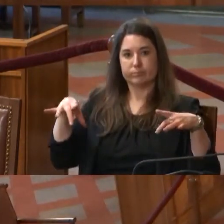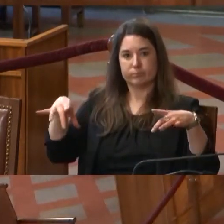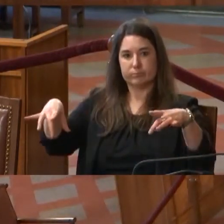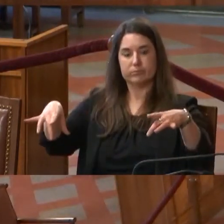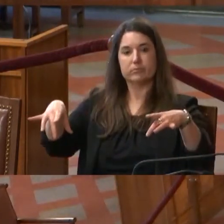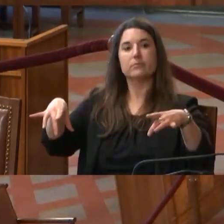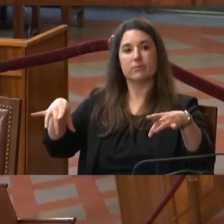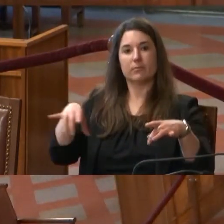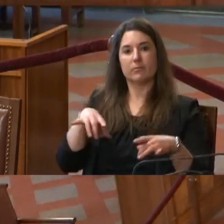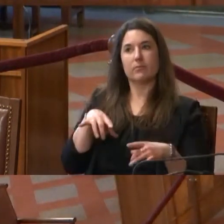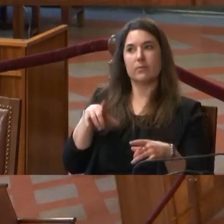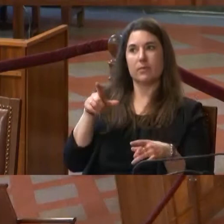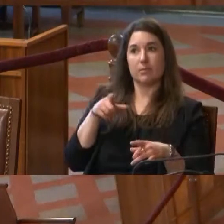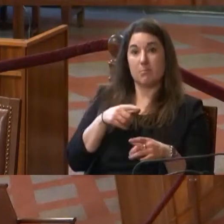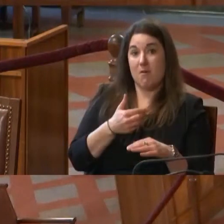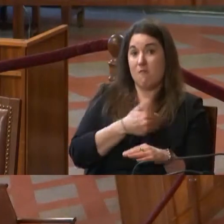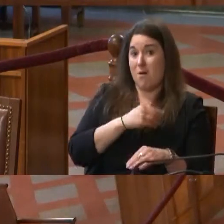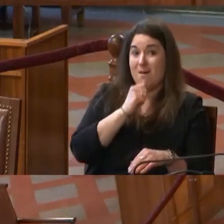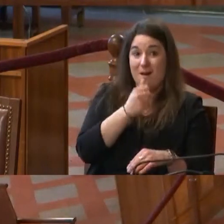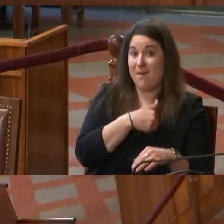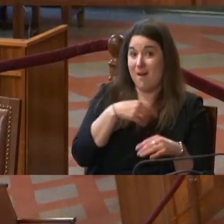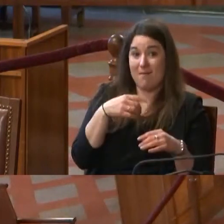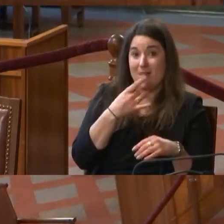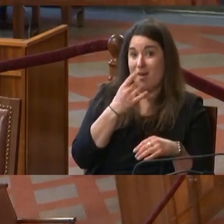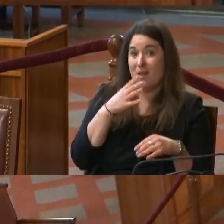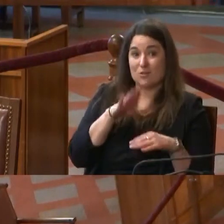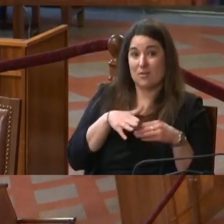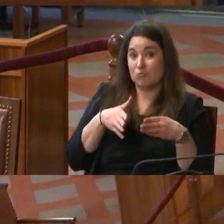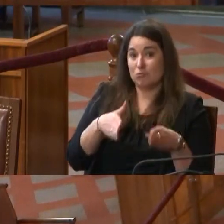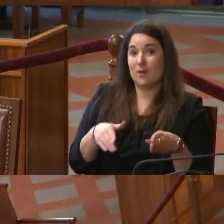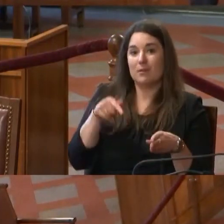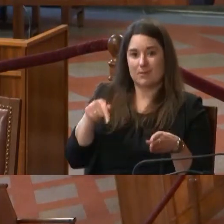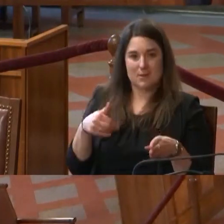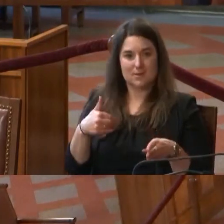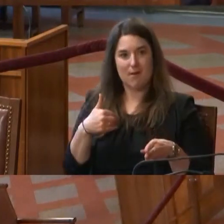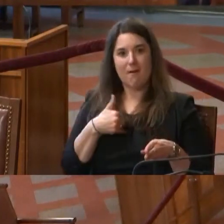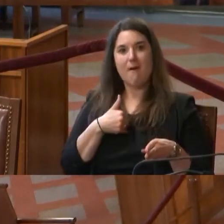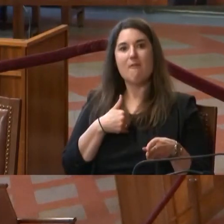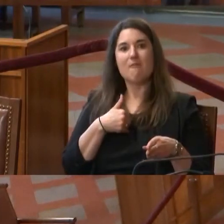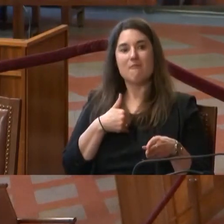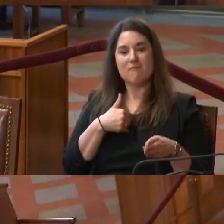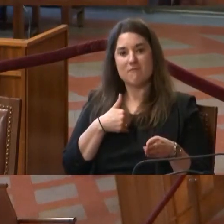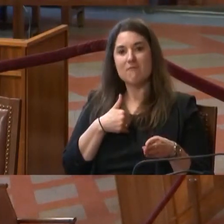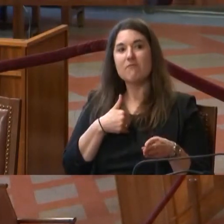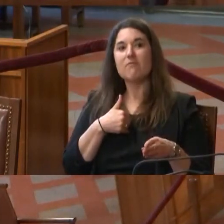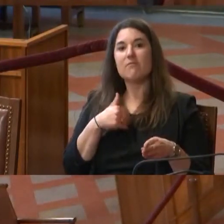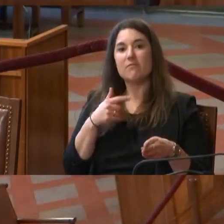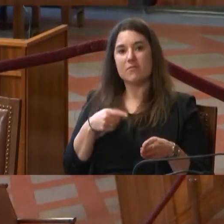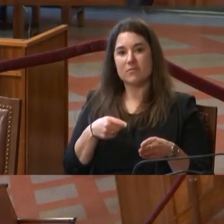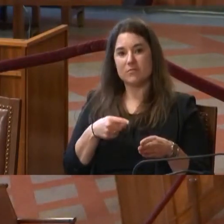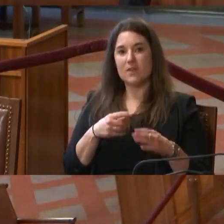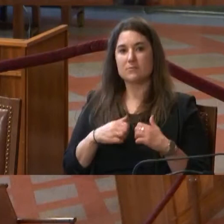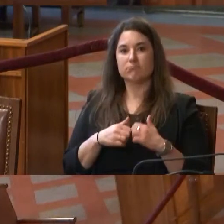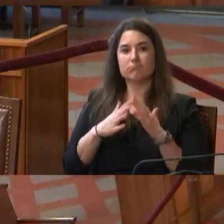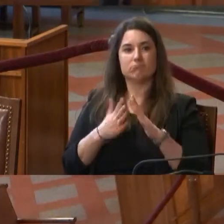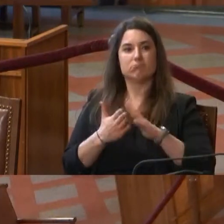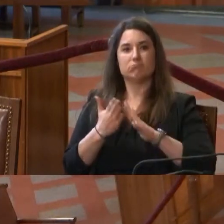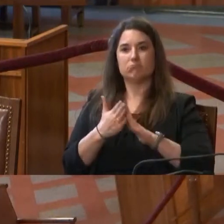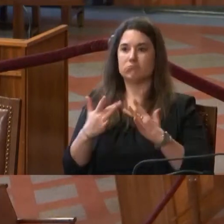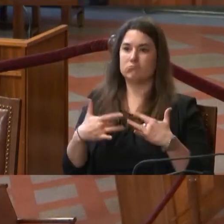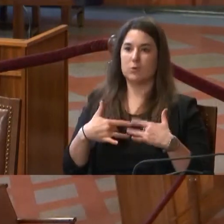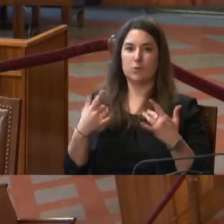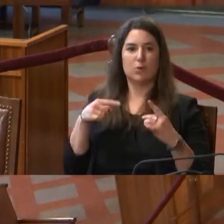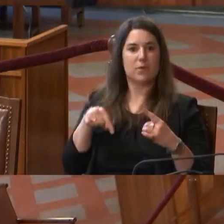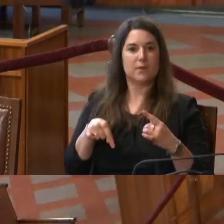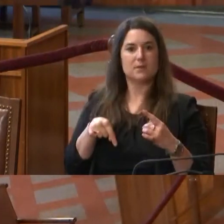and this one does. And so the design took place before Nova Place was up and running. So I'm glad to see that